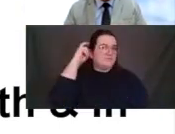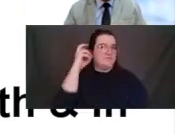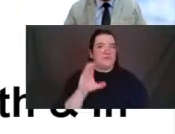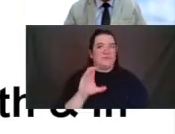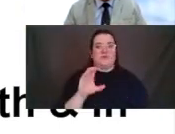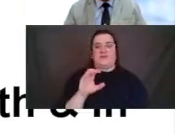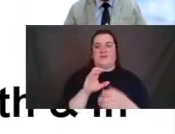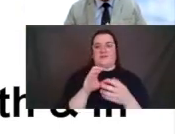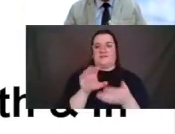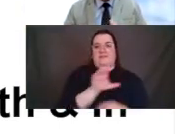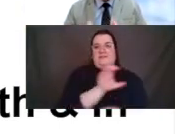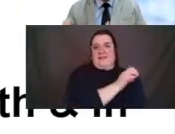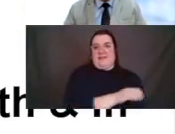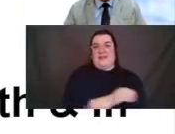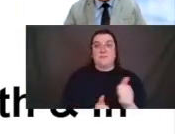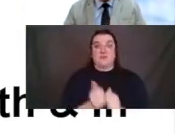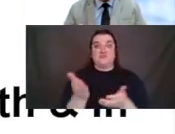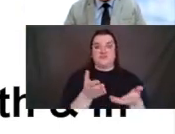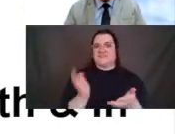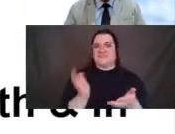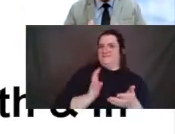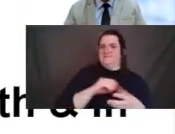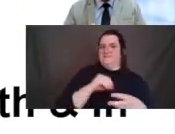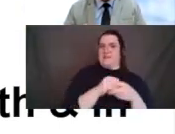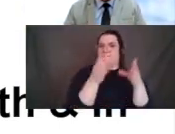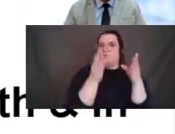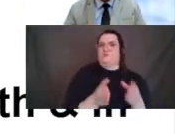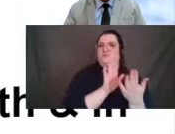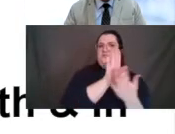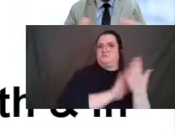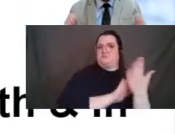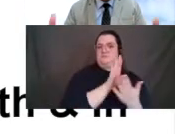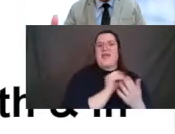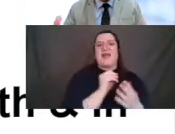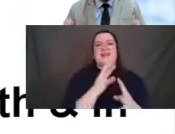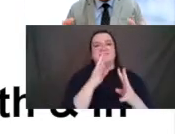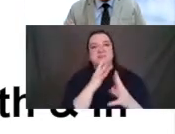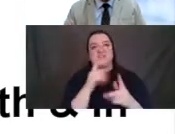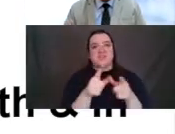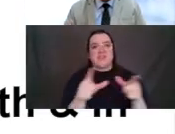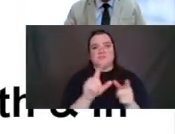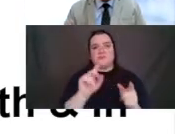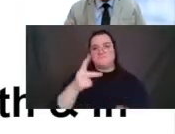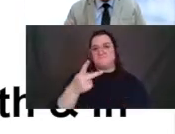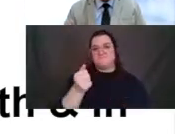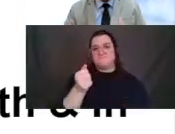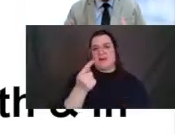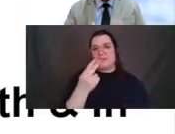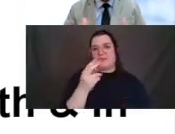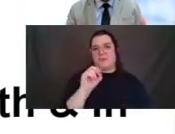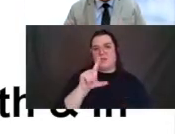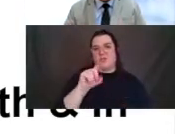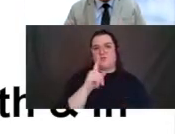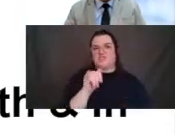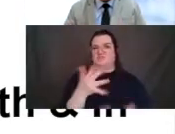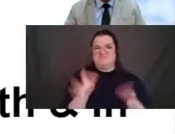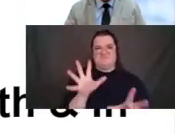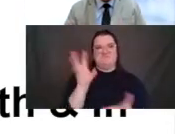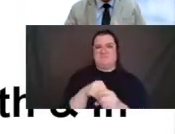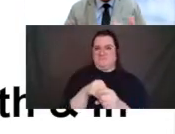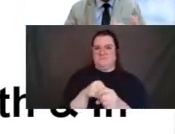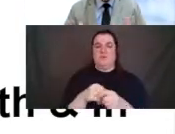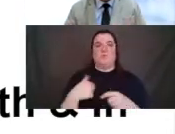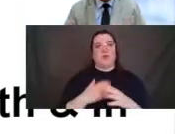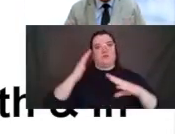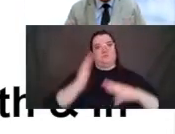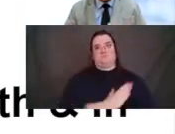were provided in person. And we also have speech and language pathology built in. So we are very much a broad center with lots of different